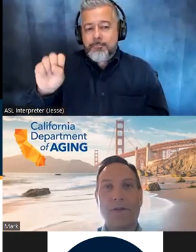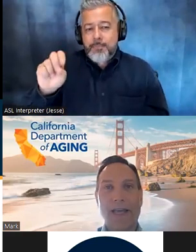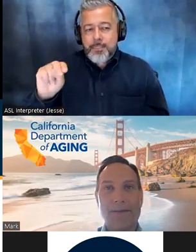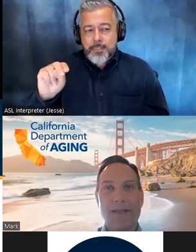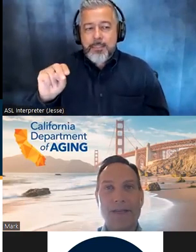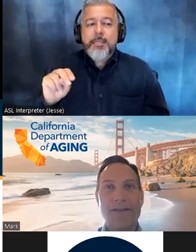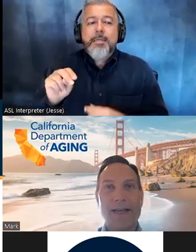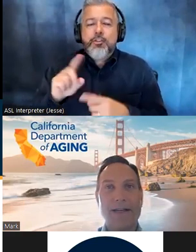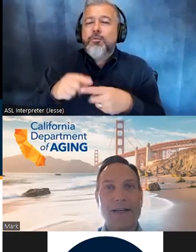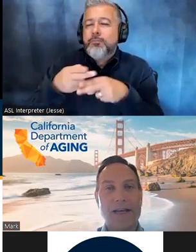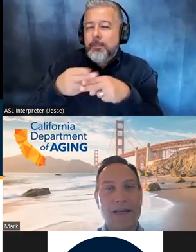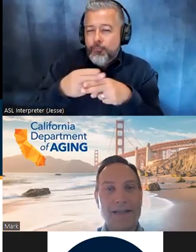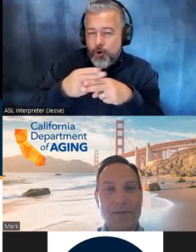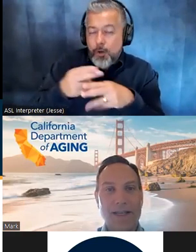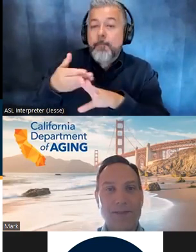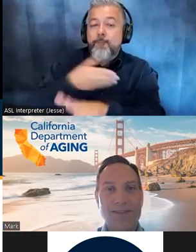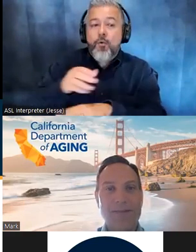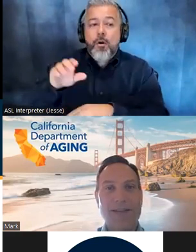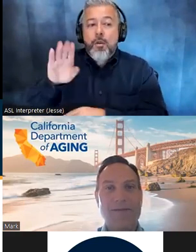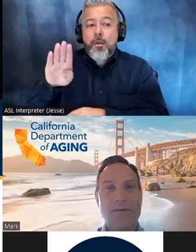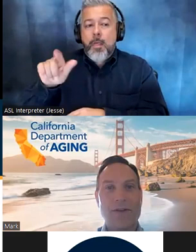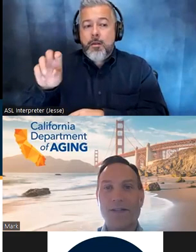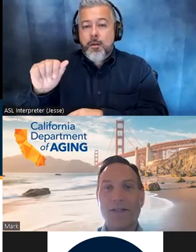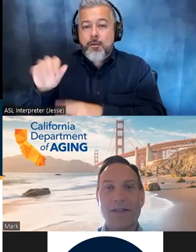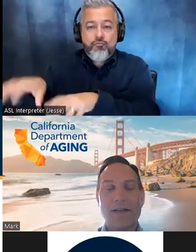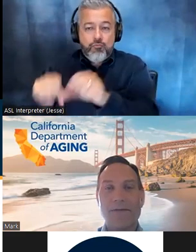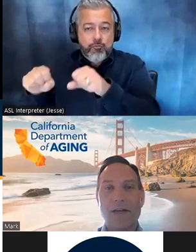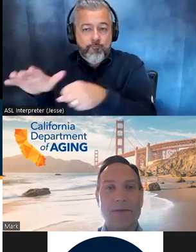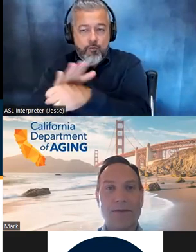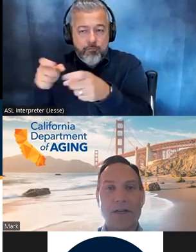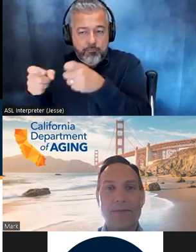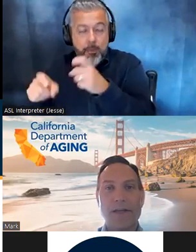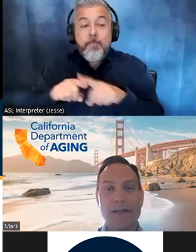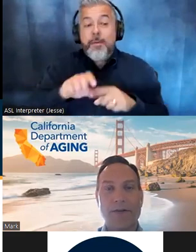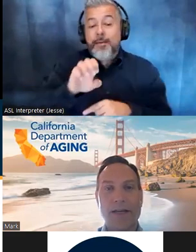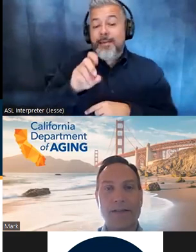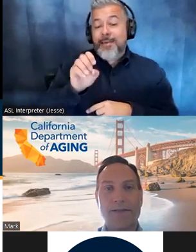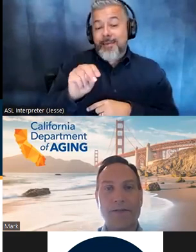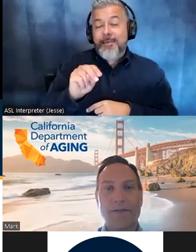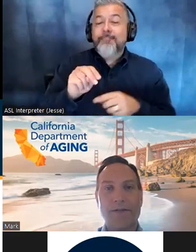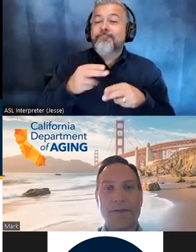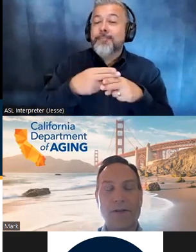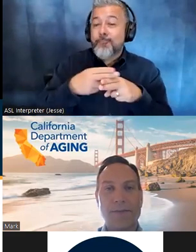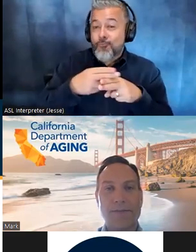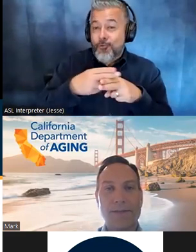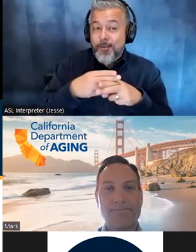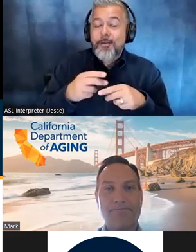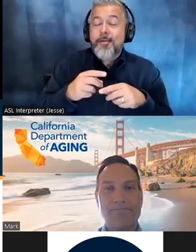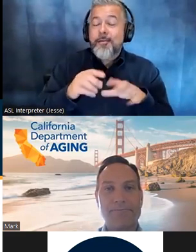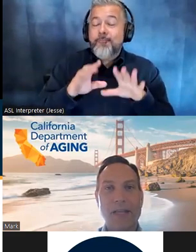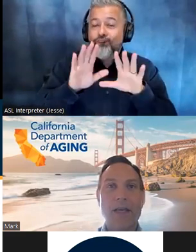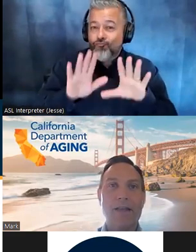So really happy that Eden was able to step into that role, and she did a phenomenal job as our acting State Long-Term Care